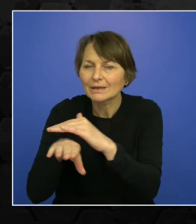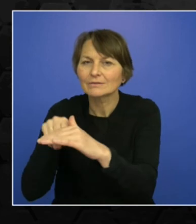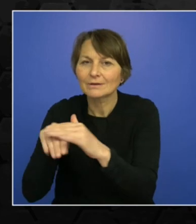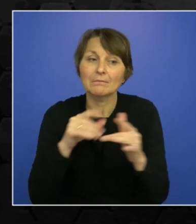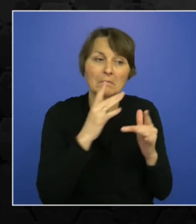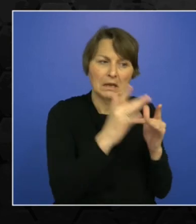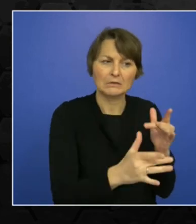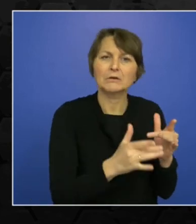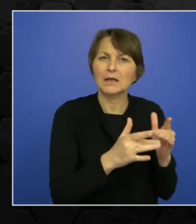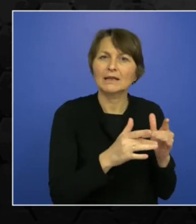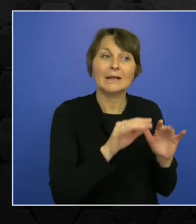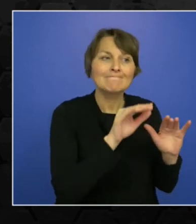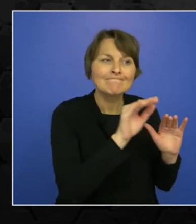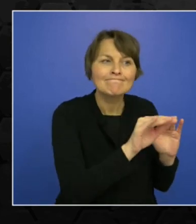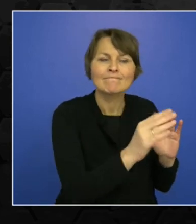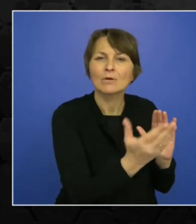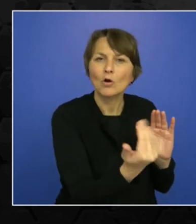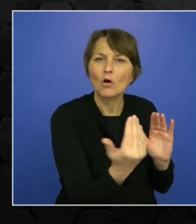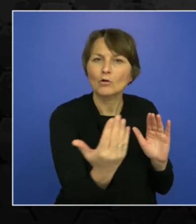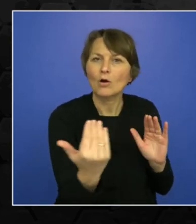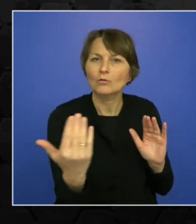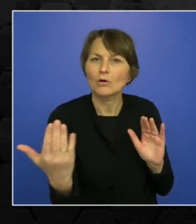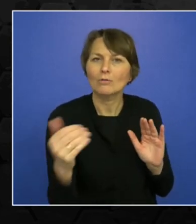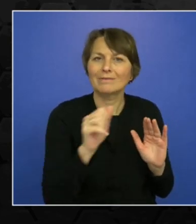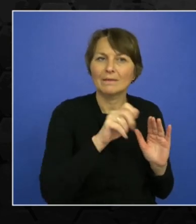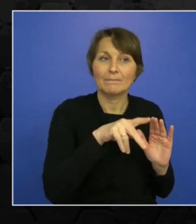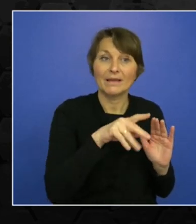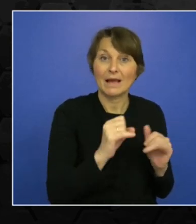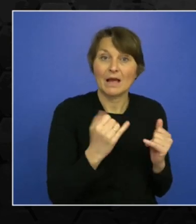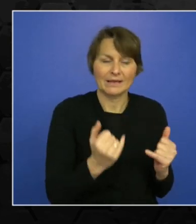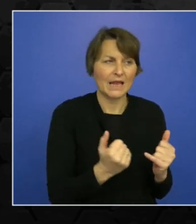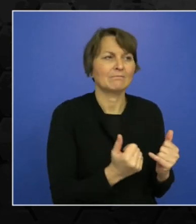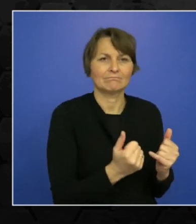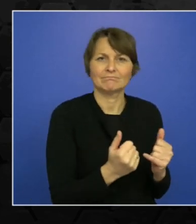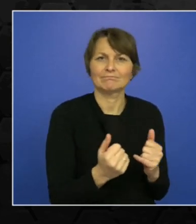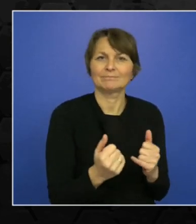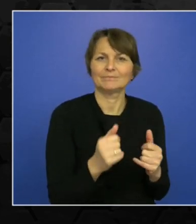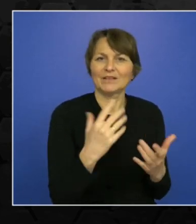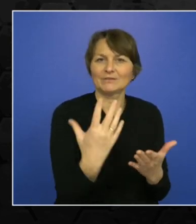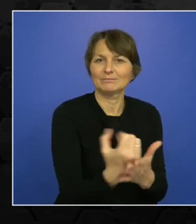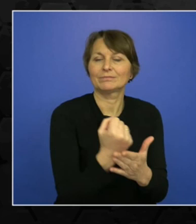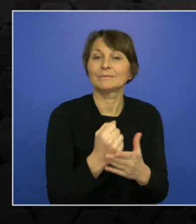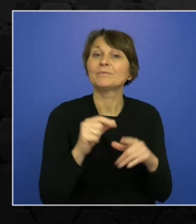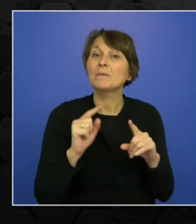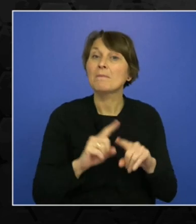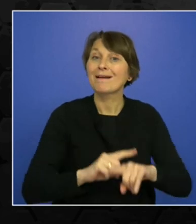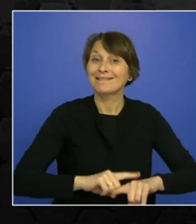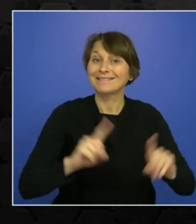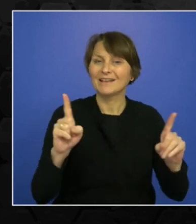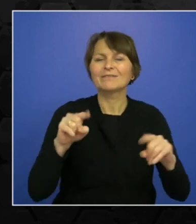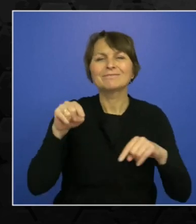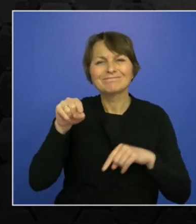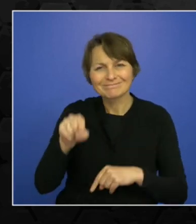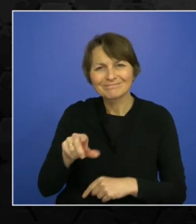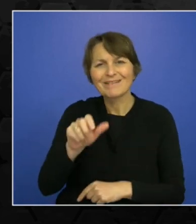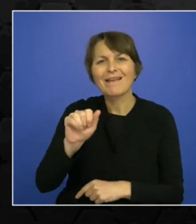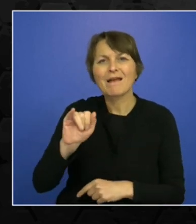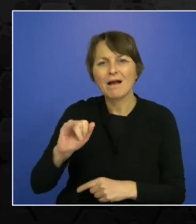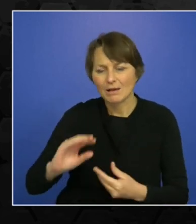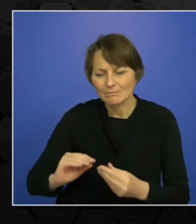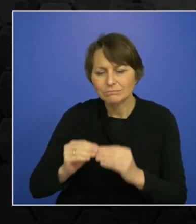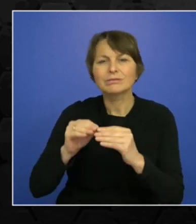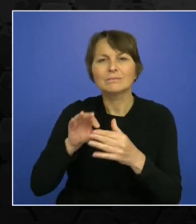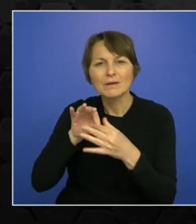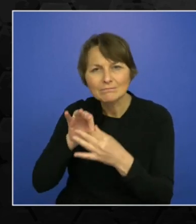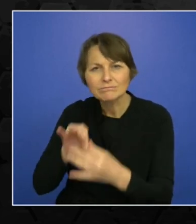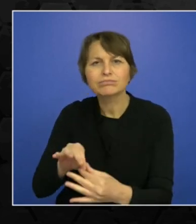information. And meanwhile, the difference is that AI Builder is more related to Power App and low code development. So